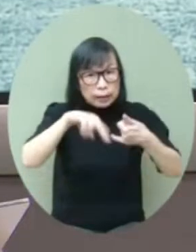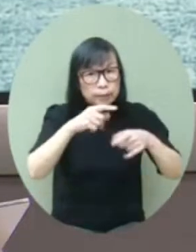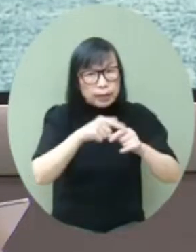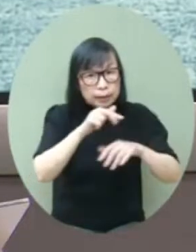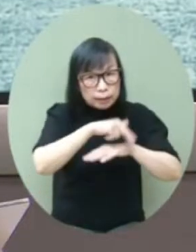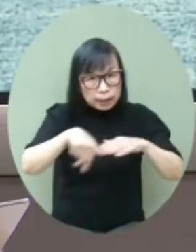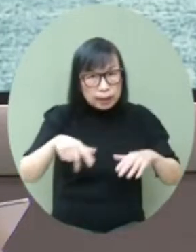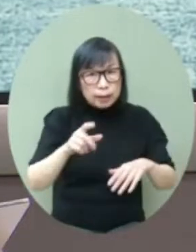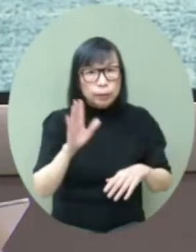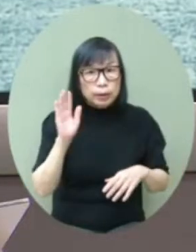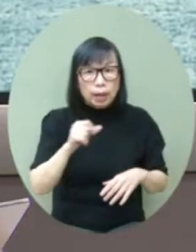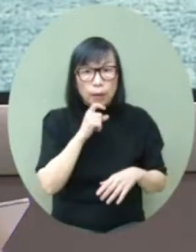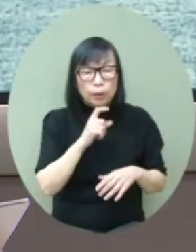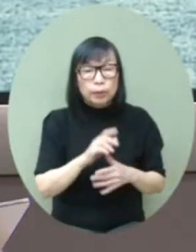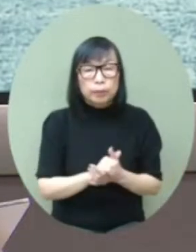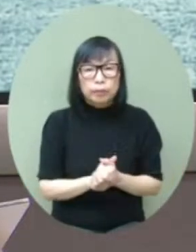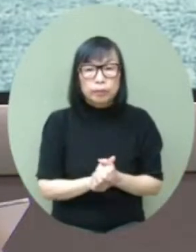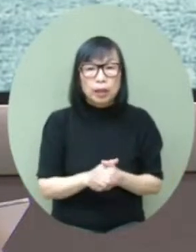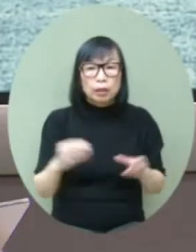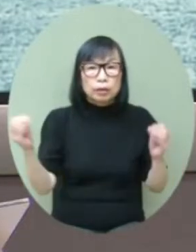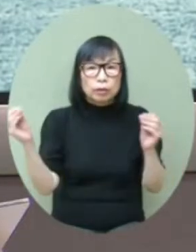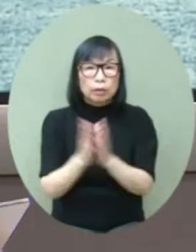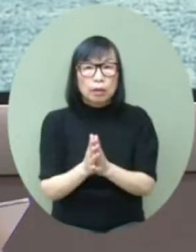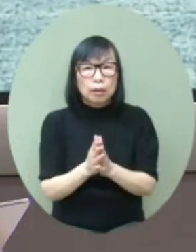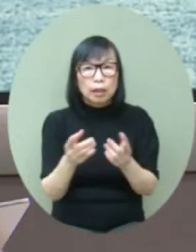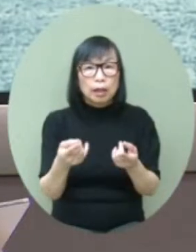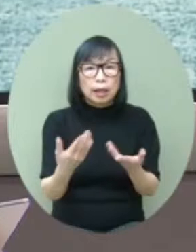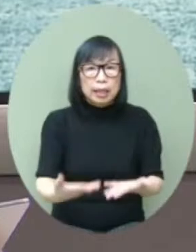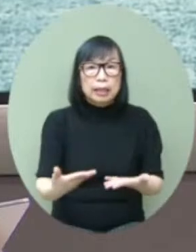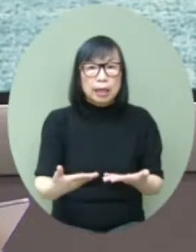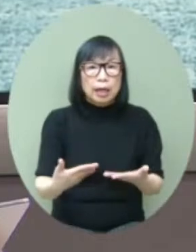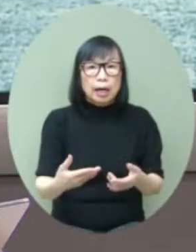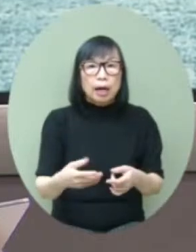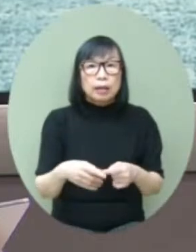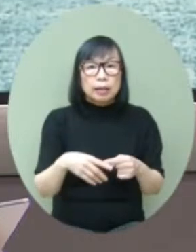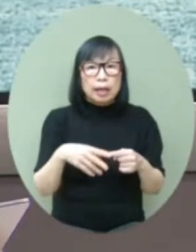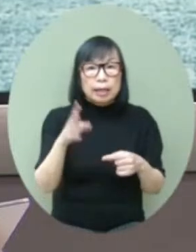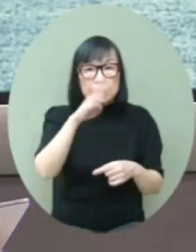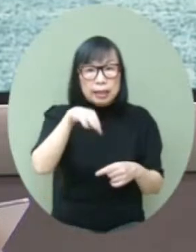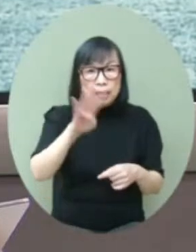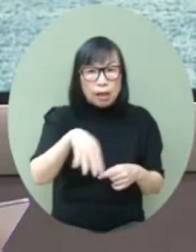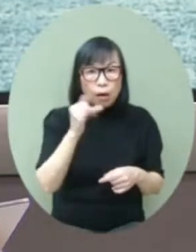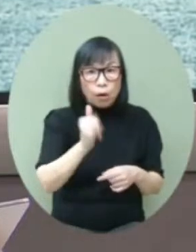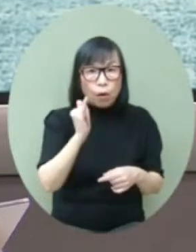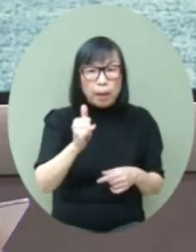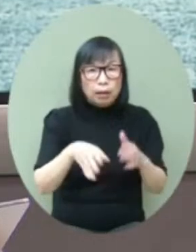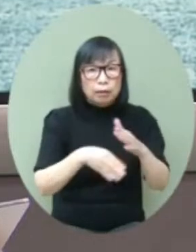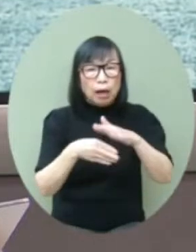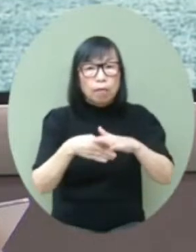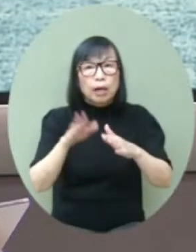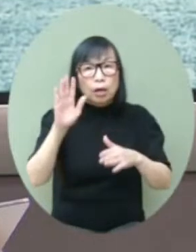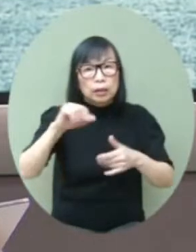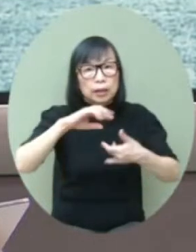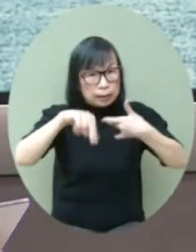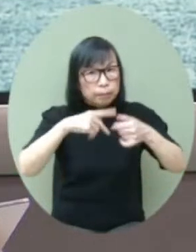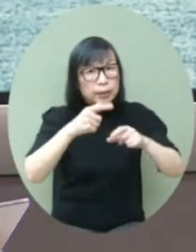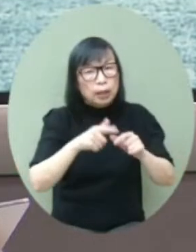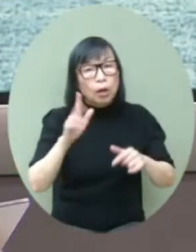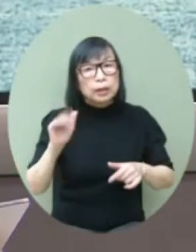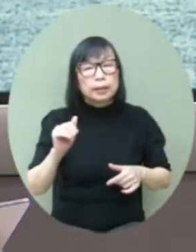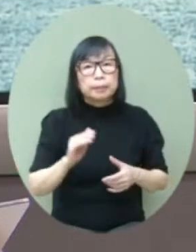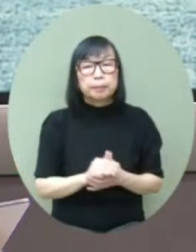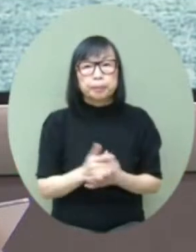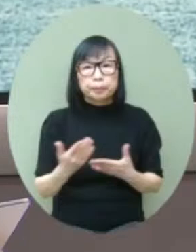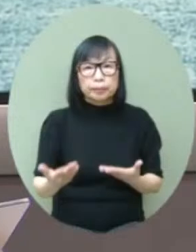turn into a quarantine facility. Altogether, we have about 4,600 units, which could